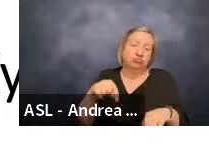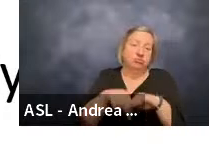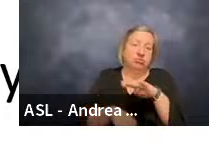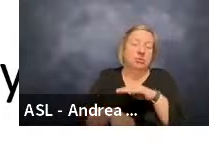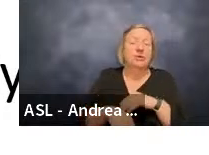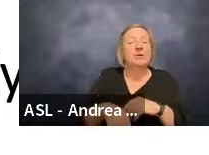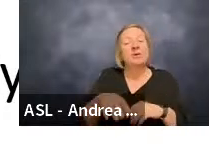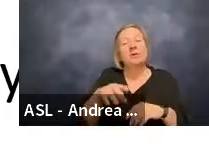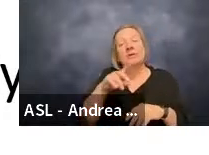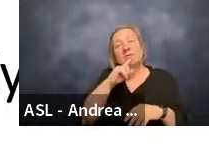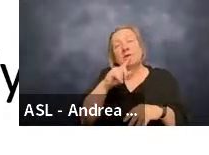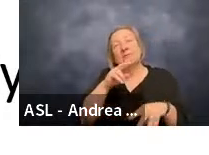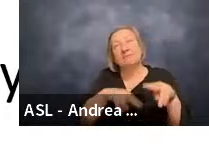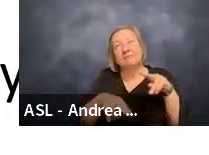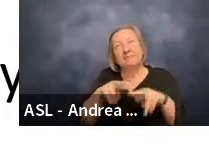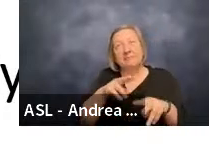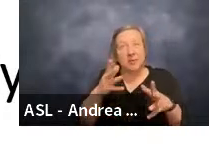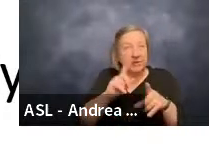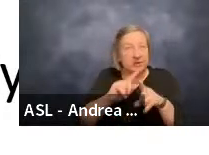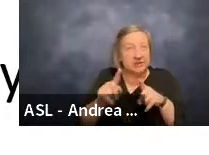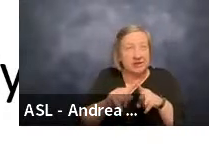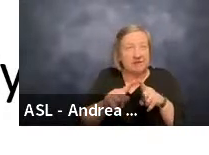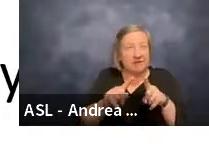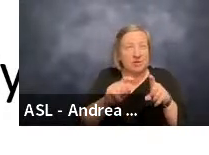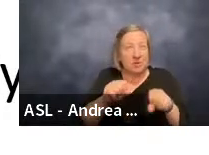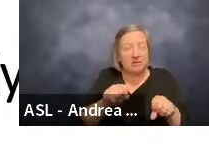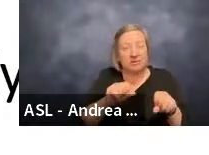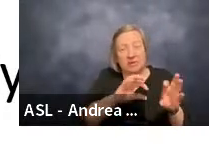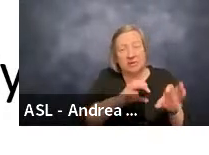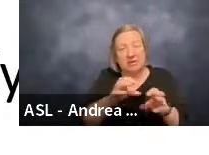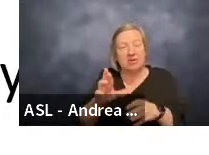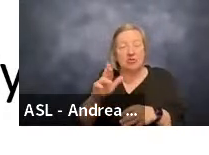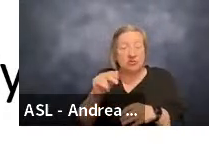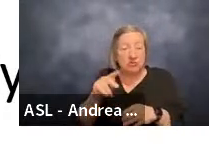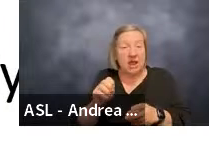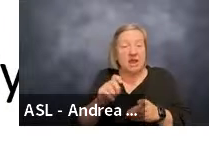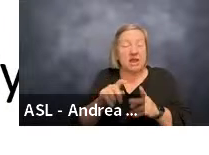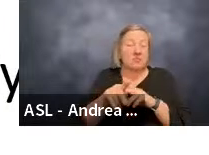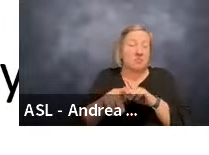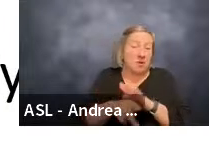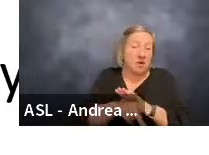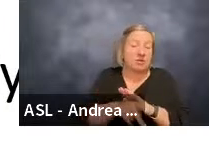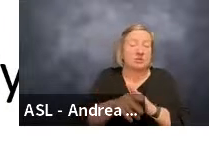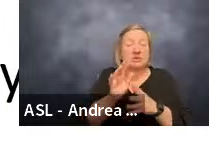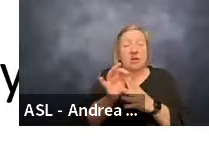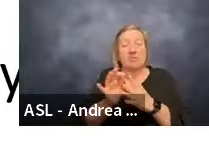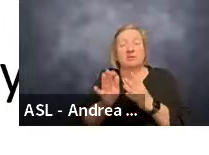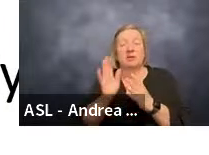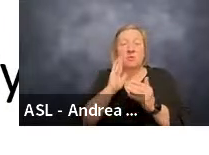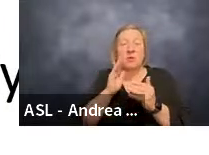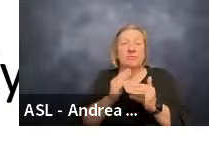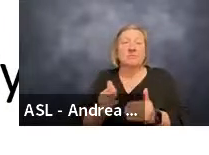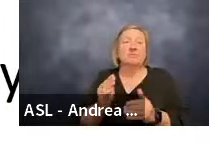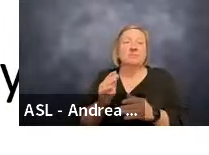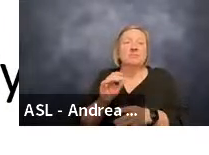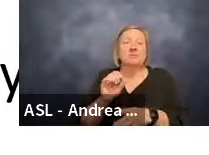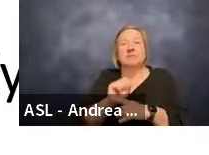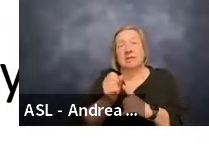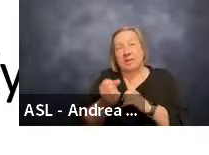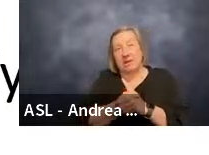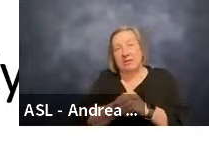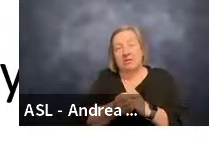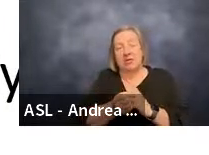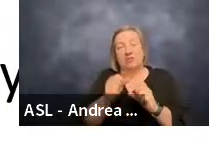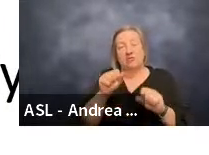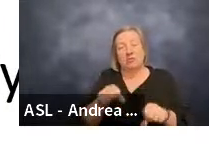at the different combinations of rate and policy options that will move forward as scenario concepts. We're